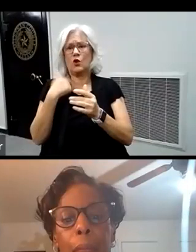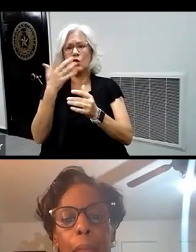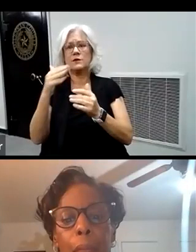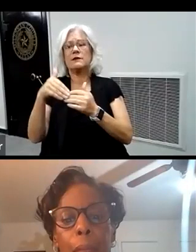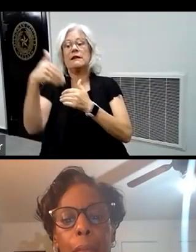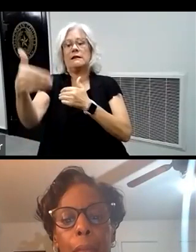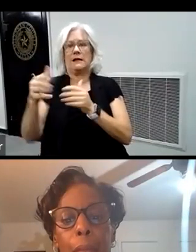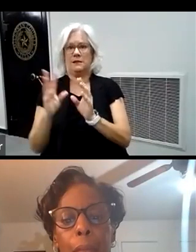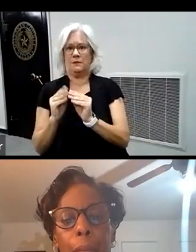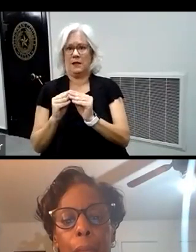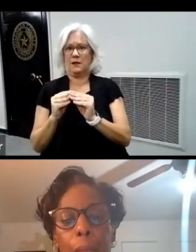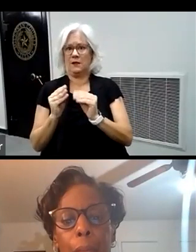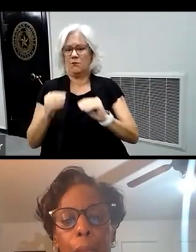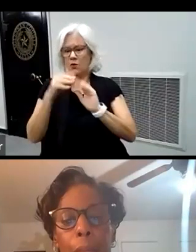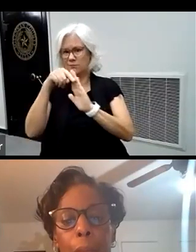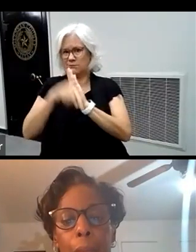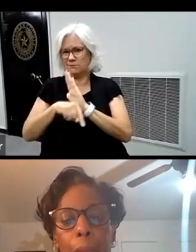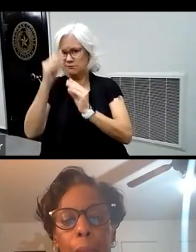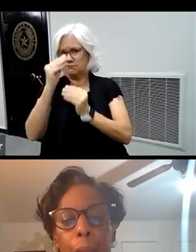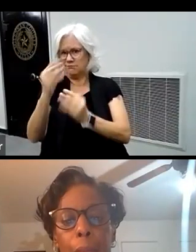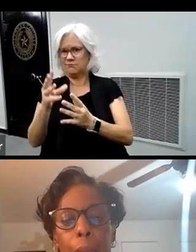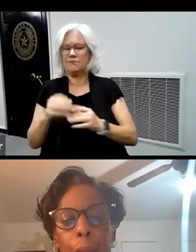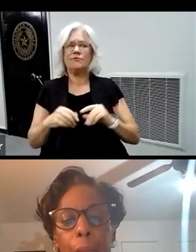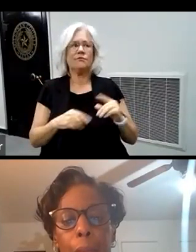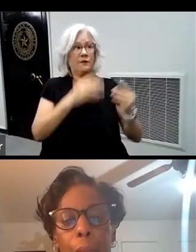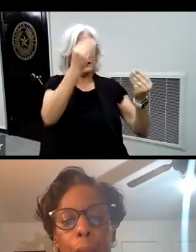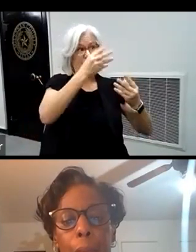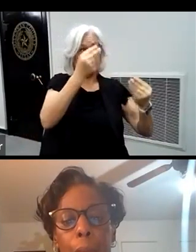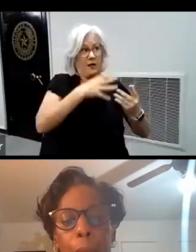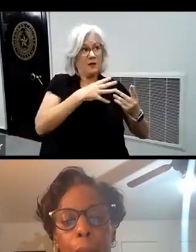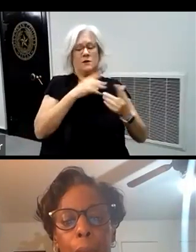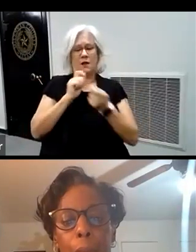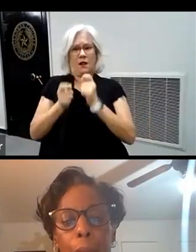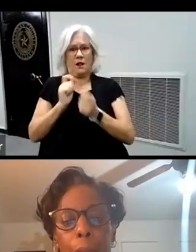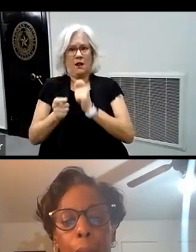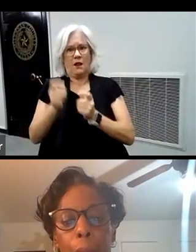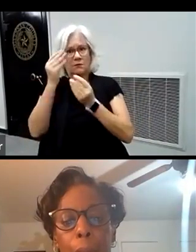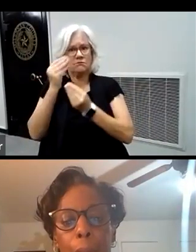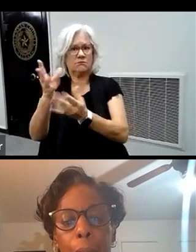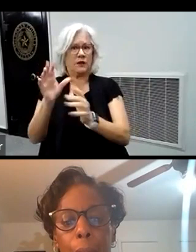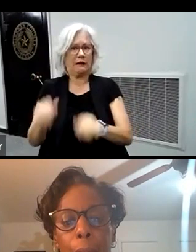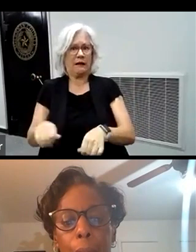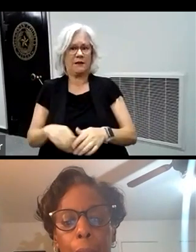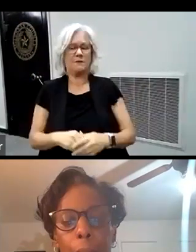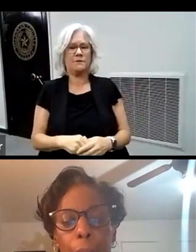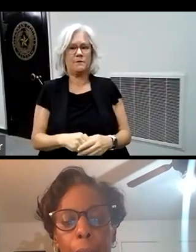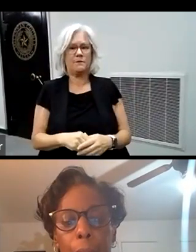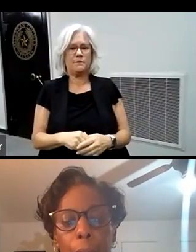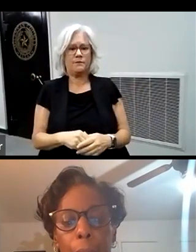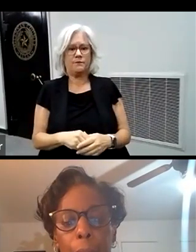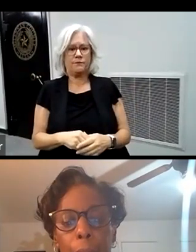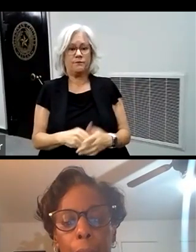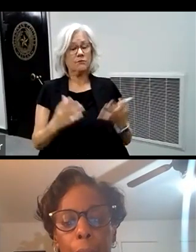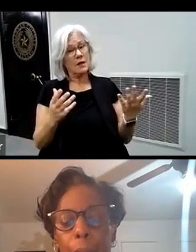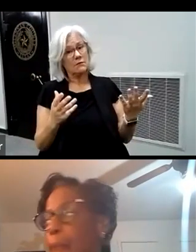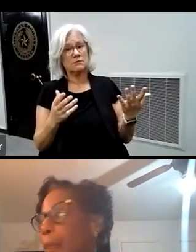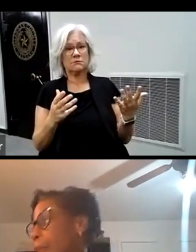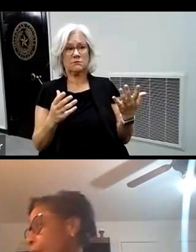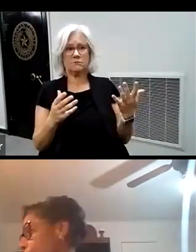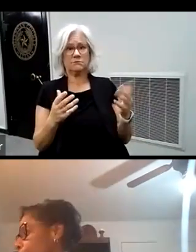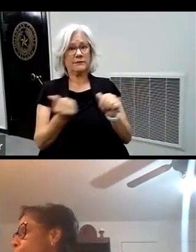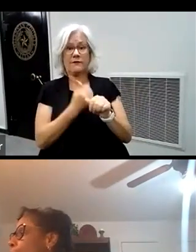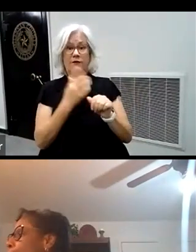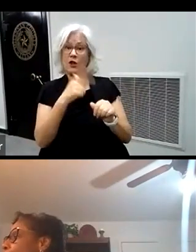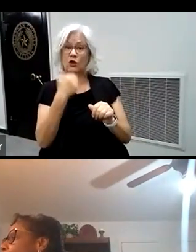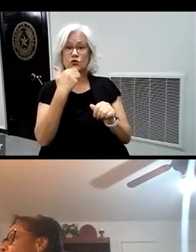one of the next meetings as we need more information to roll in. But other than that, everything